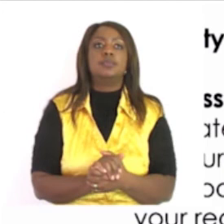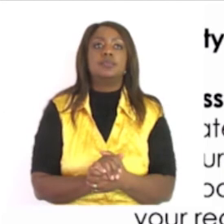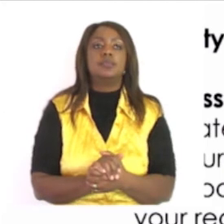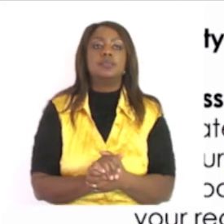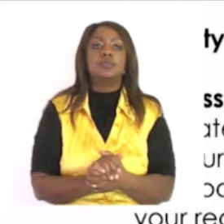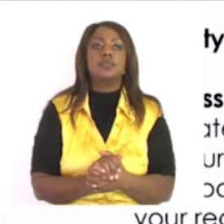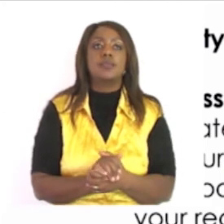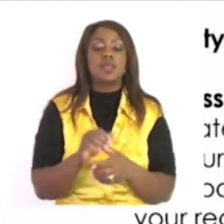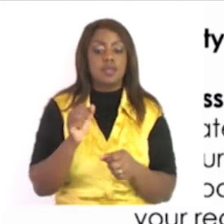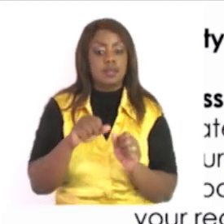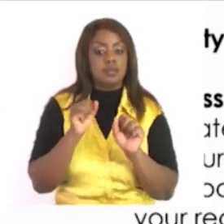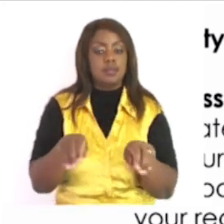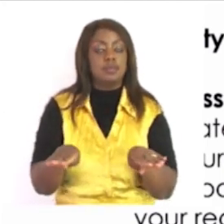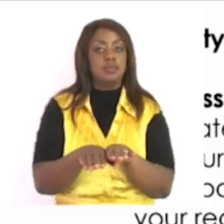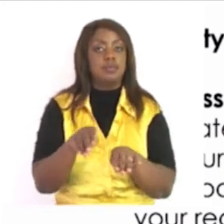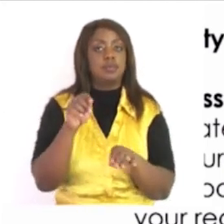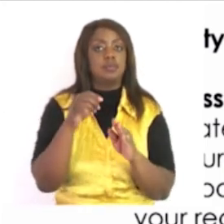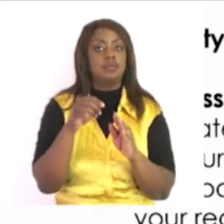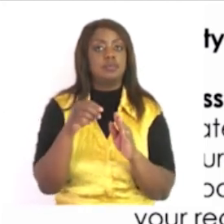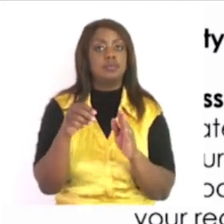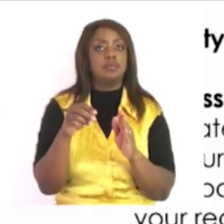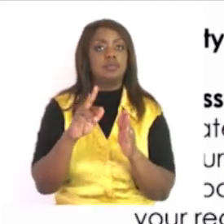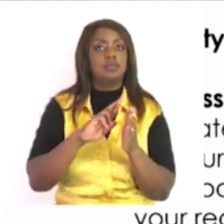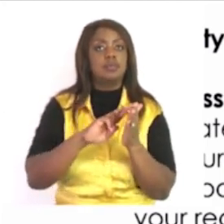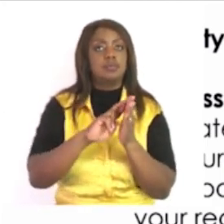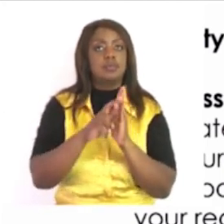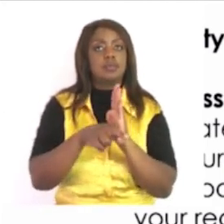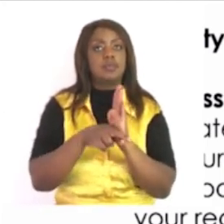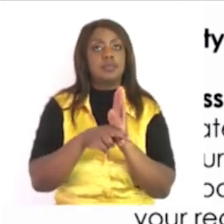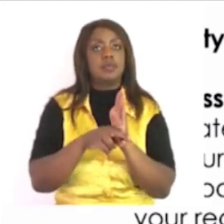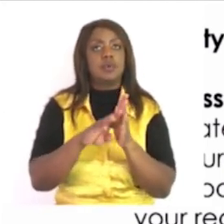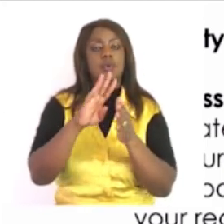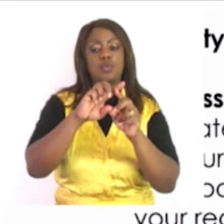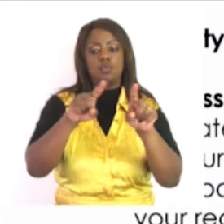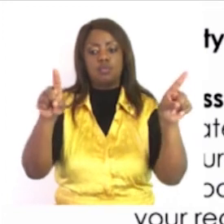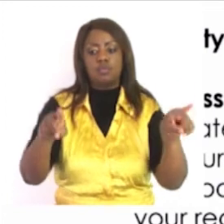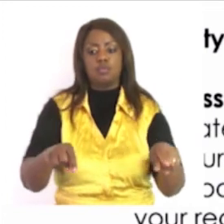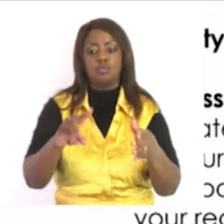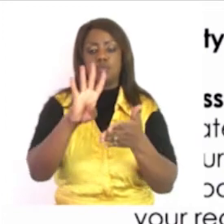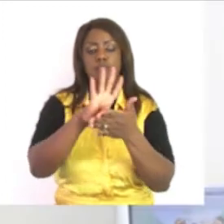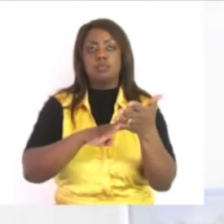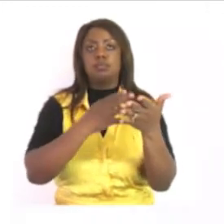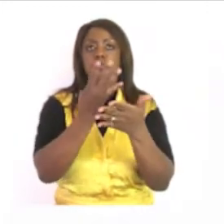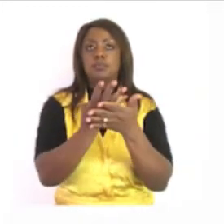You must do this recording in the table on page 25.